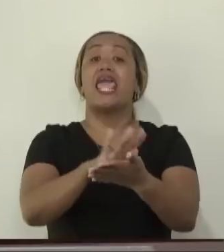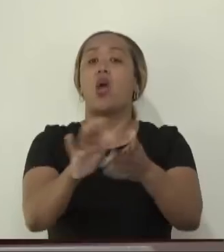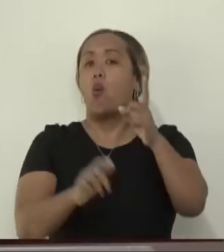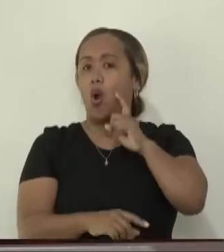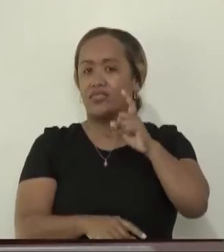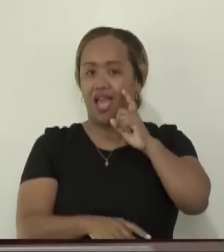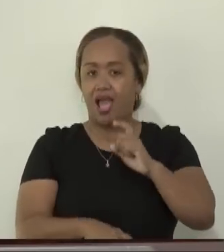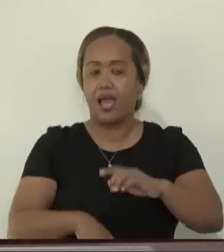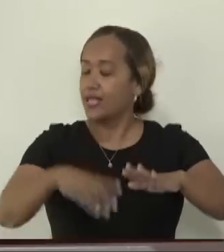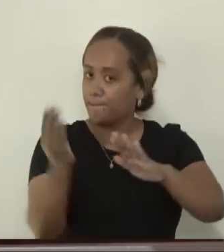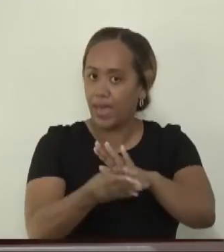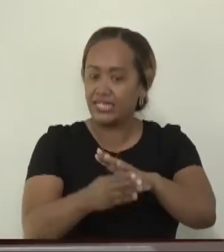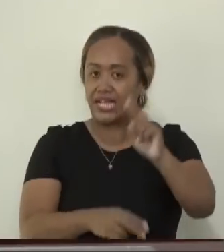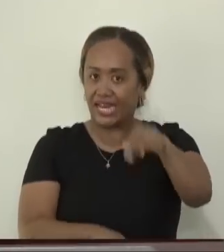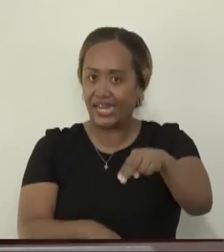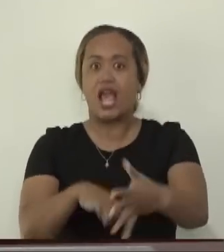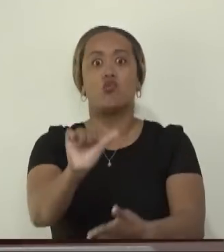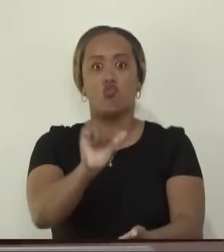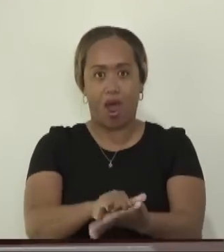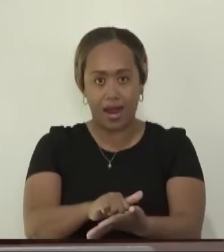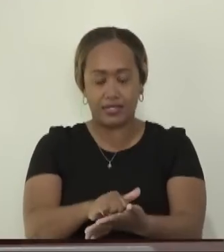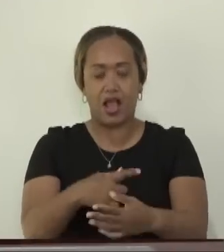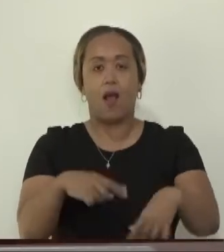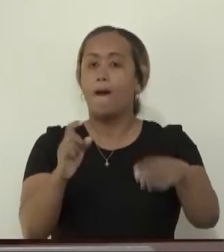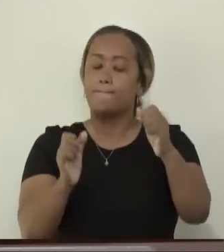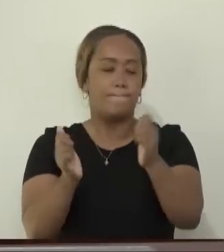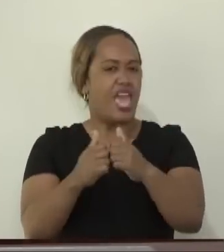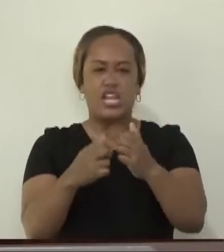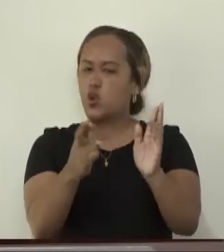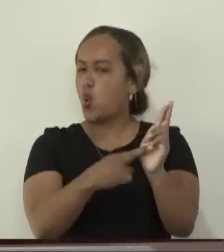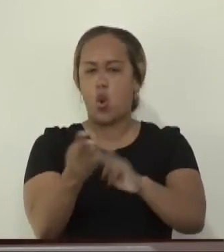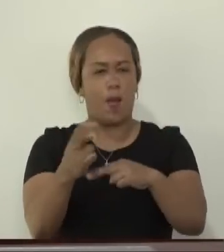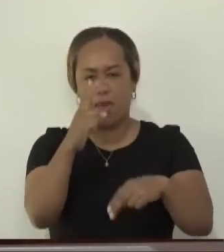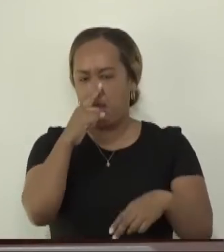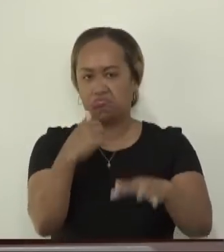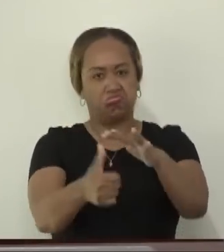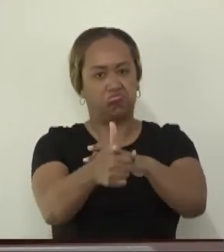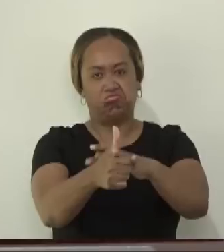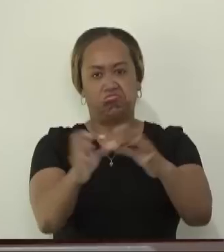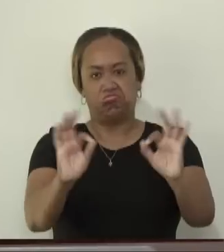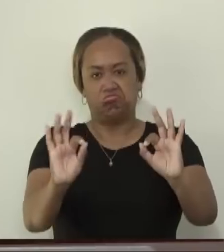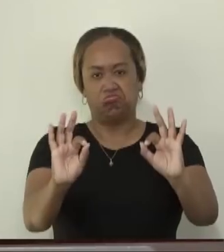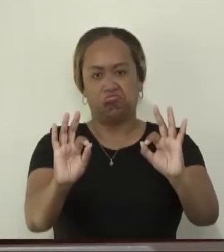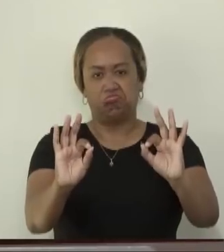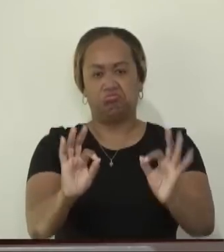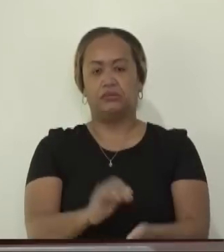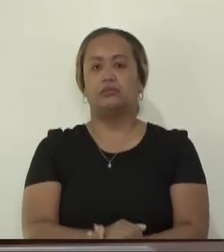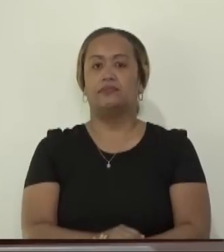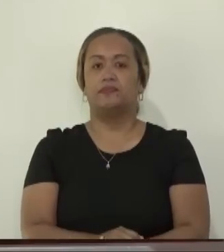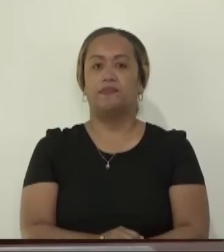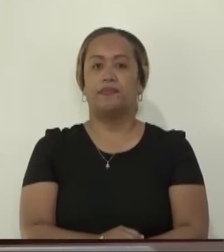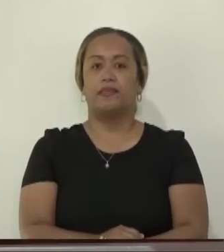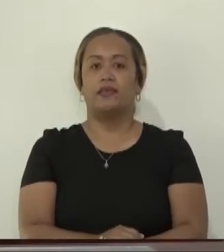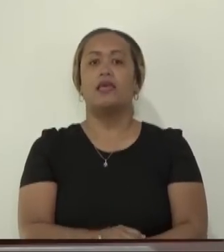a basic need and right that many rural people do not have. I